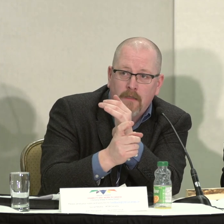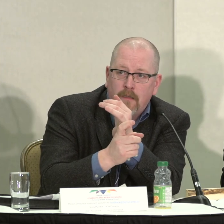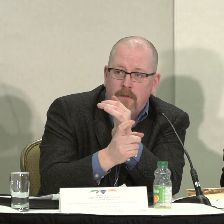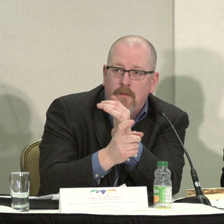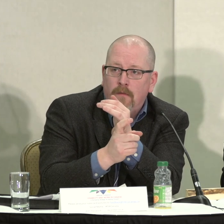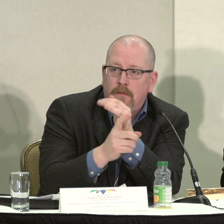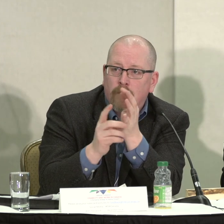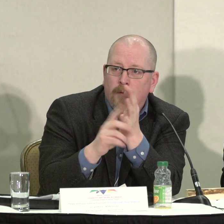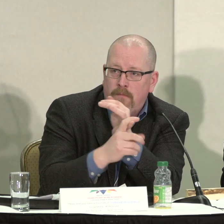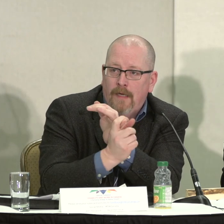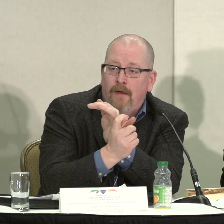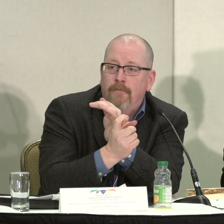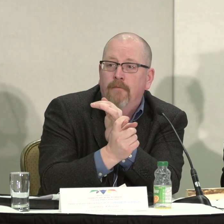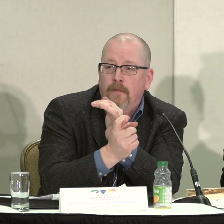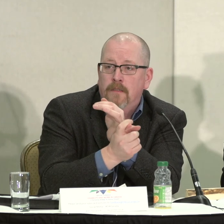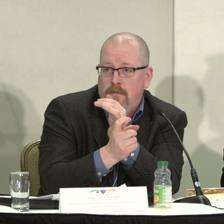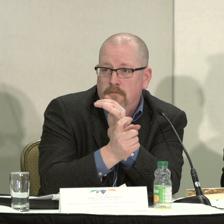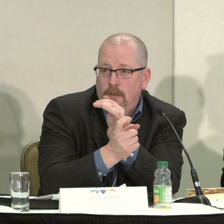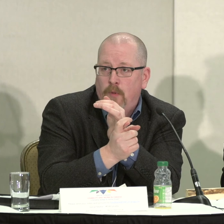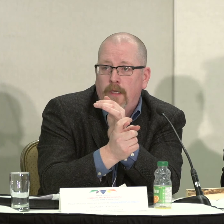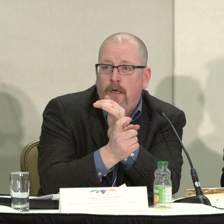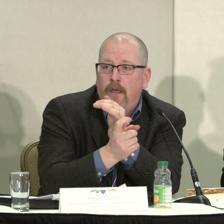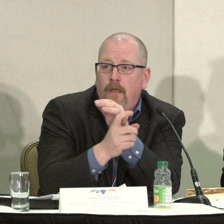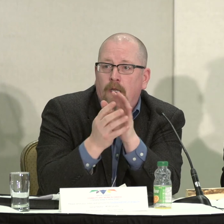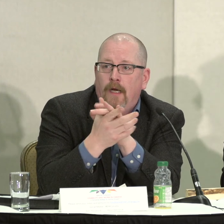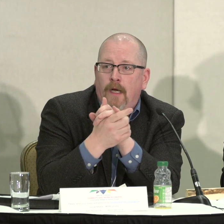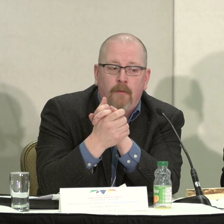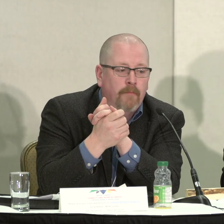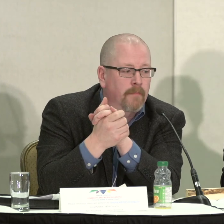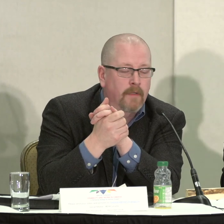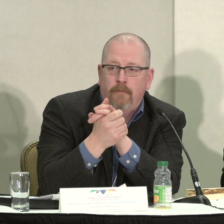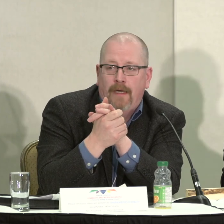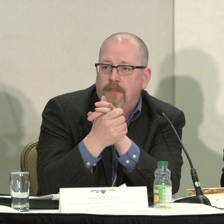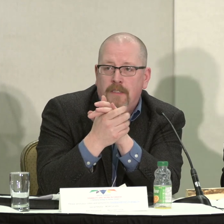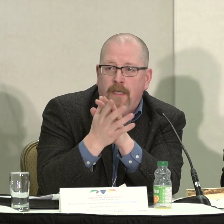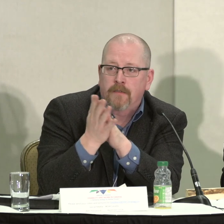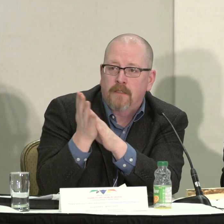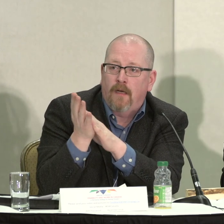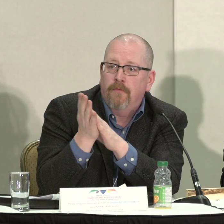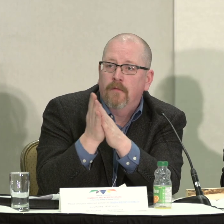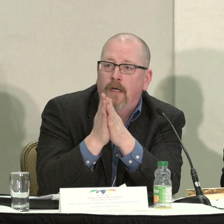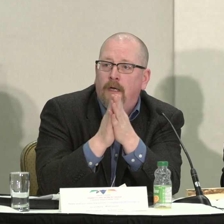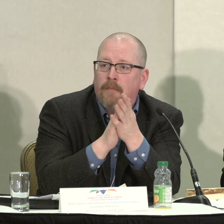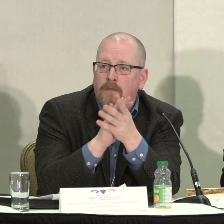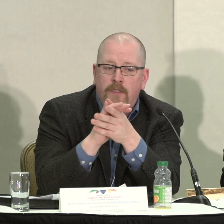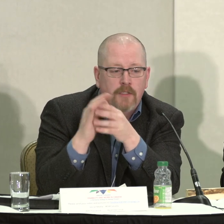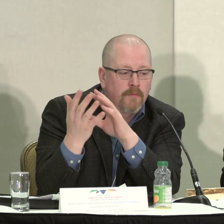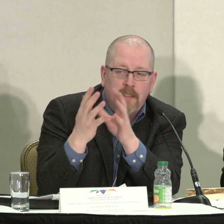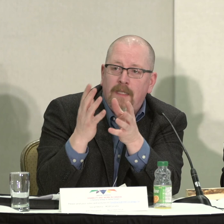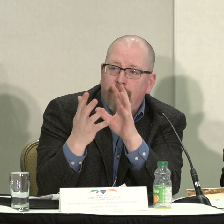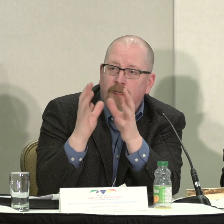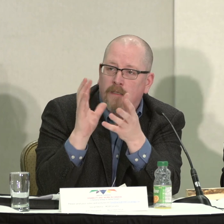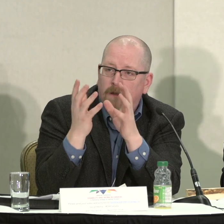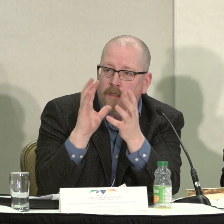company to have this employee on. The rest just handles itself. Because once